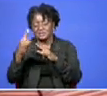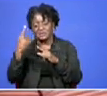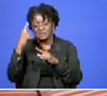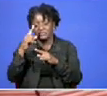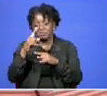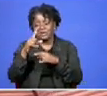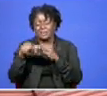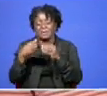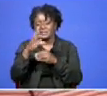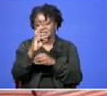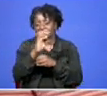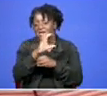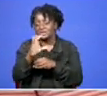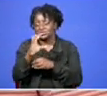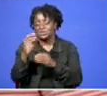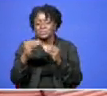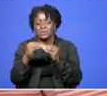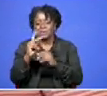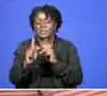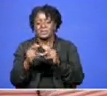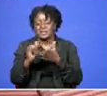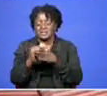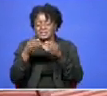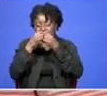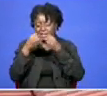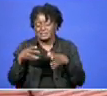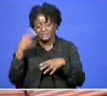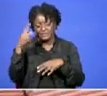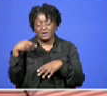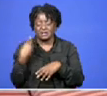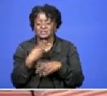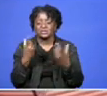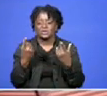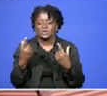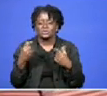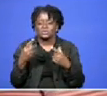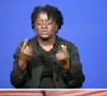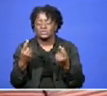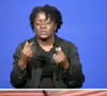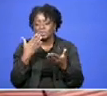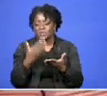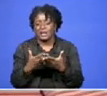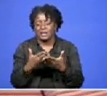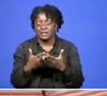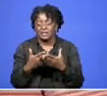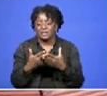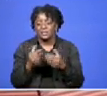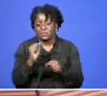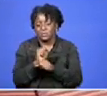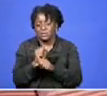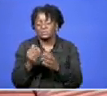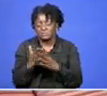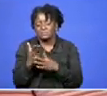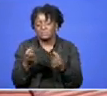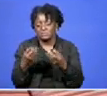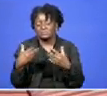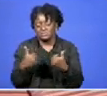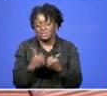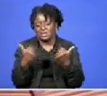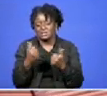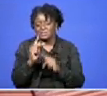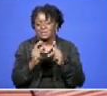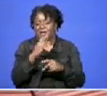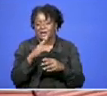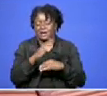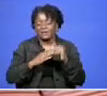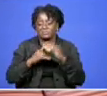more persons. So that's a blessing for us. Right. But it's going really well. We've ironed out a lot of kinks. People are comfortable now.